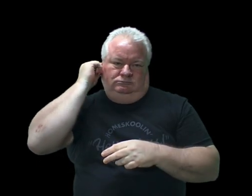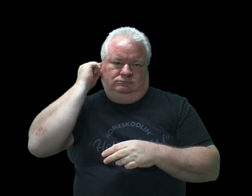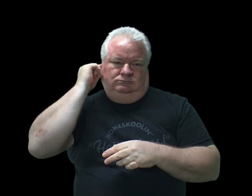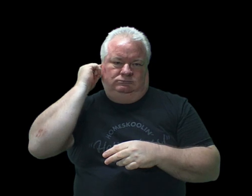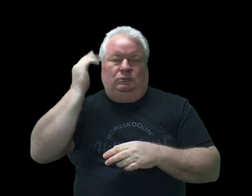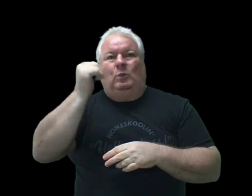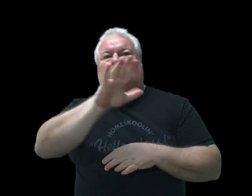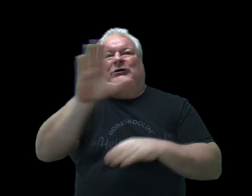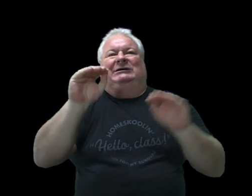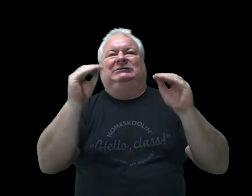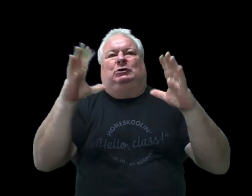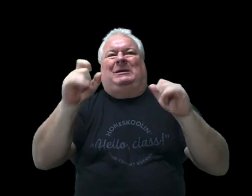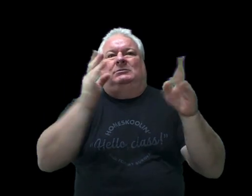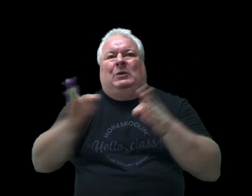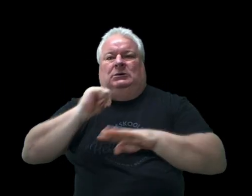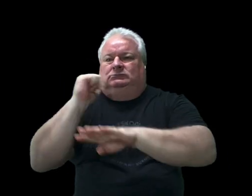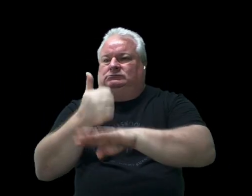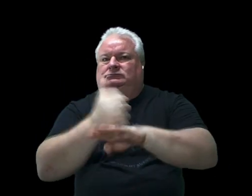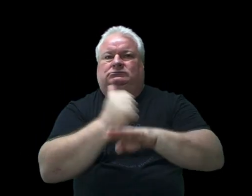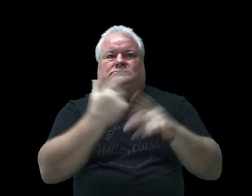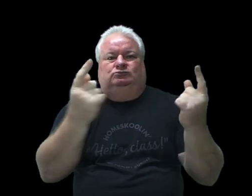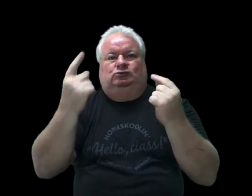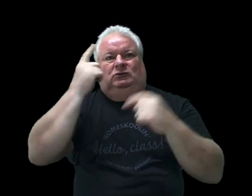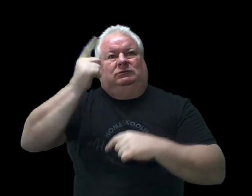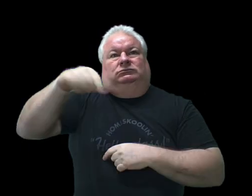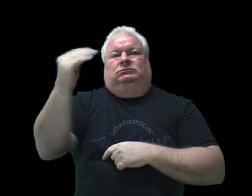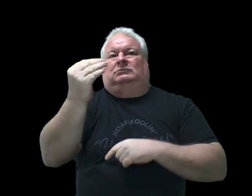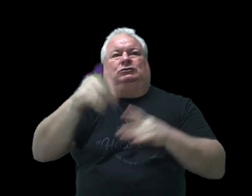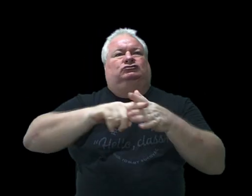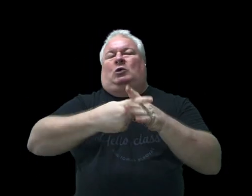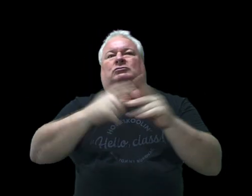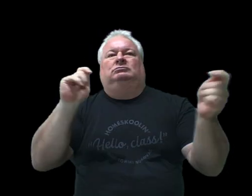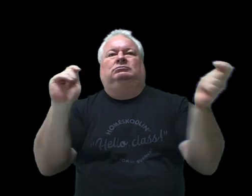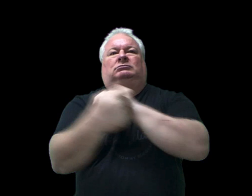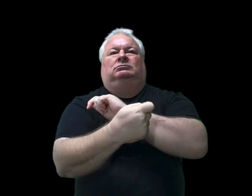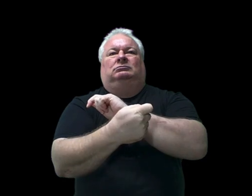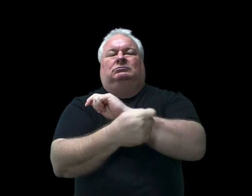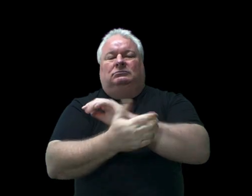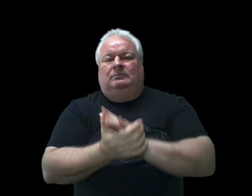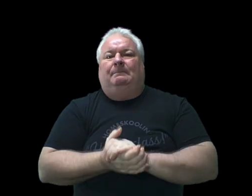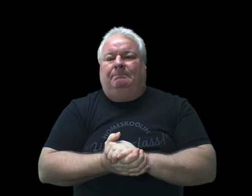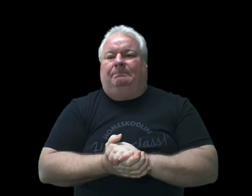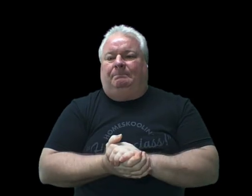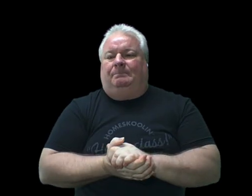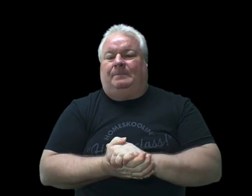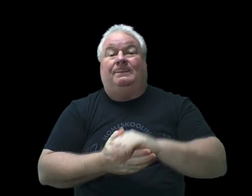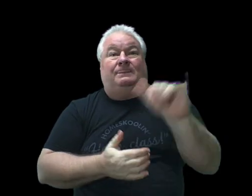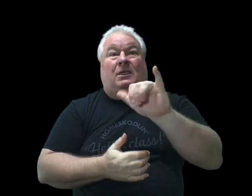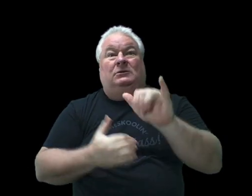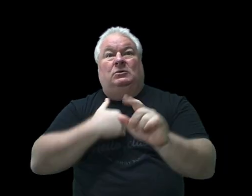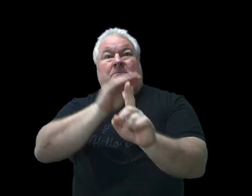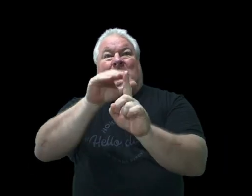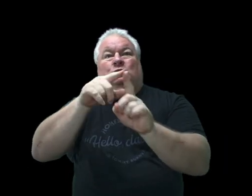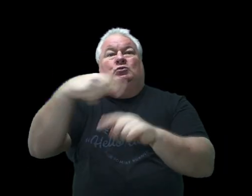preparation or to allow your teachers to prepare for the upcoming change. Also